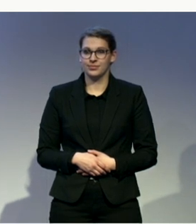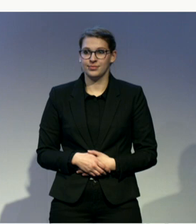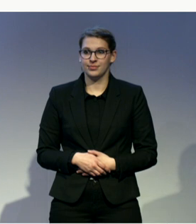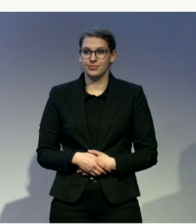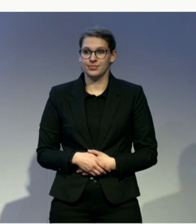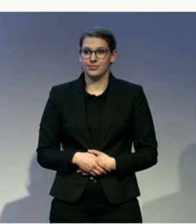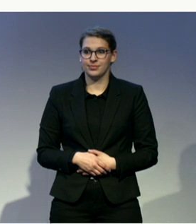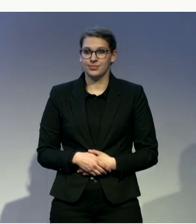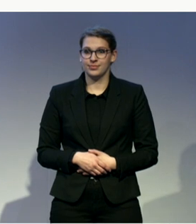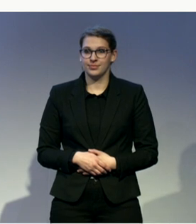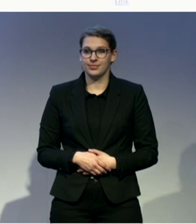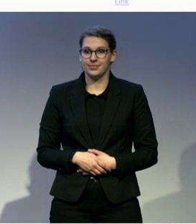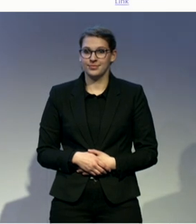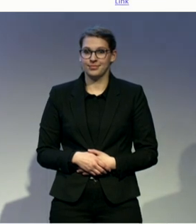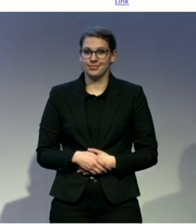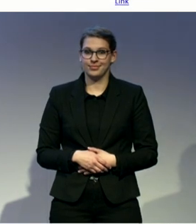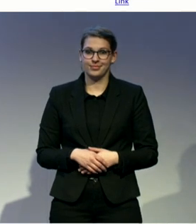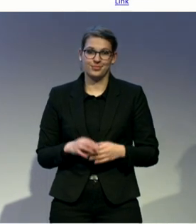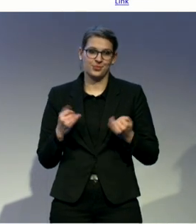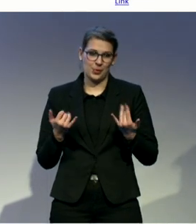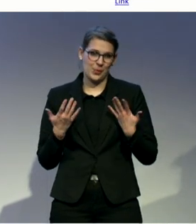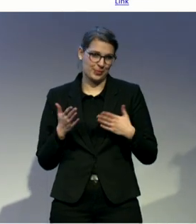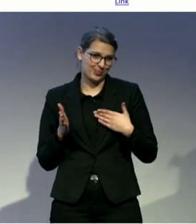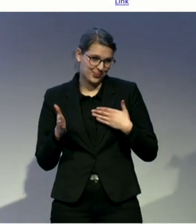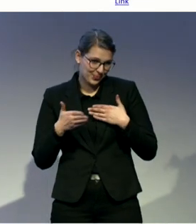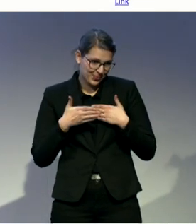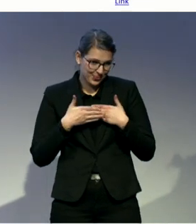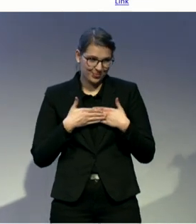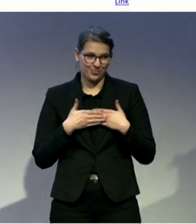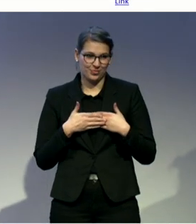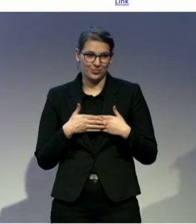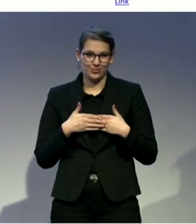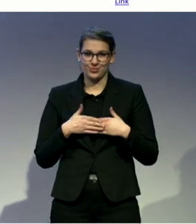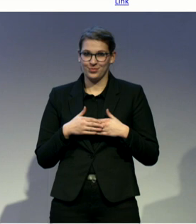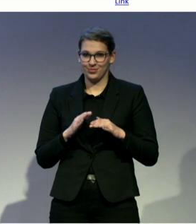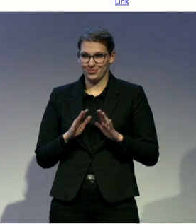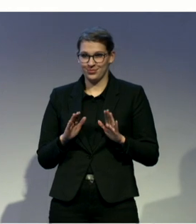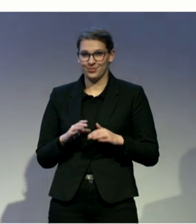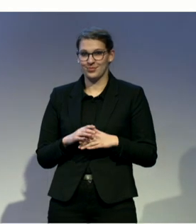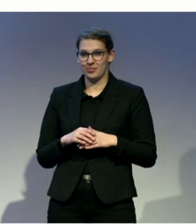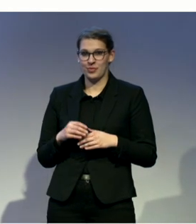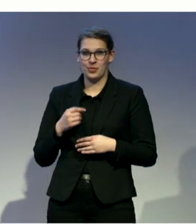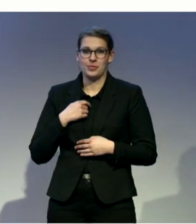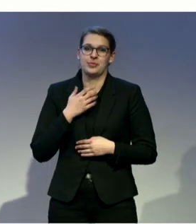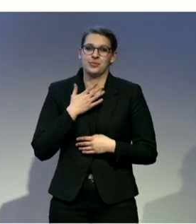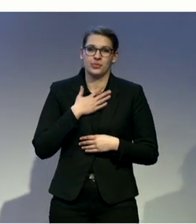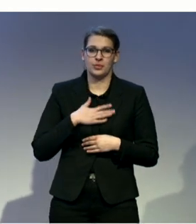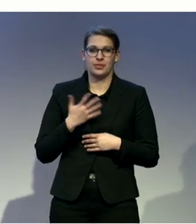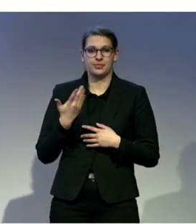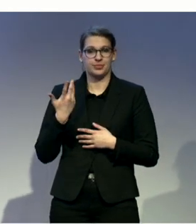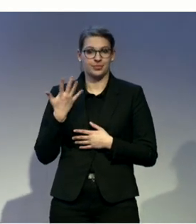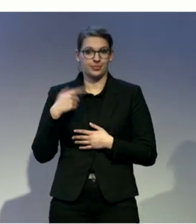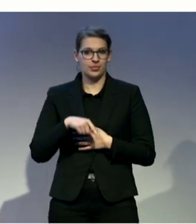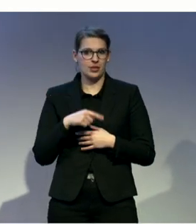I will finish, yes. I promised and I invited here Austrian colleagues, and I promised to give them one